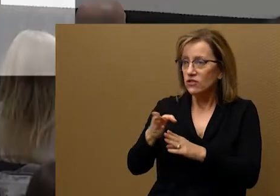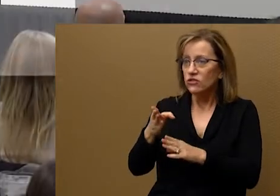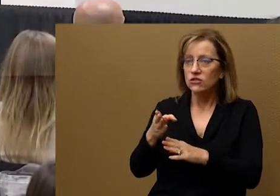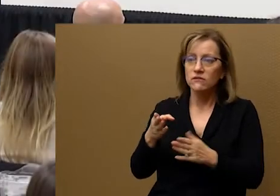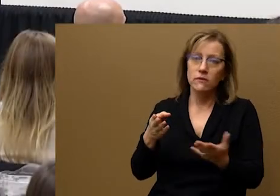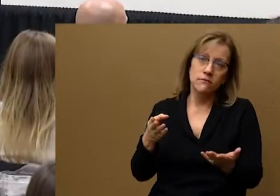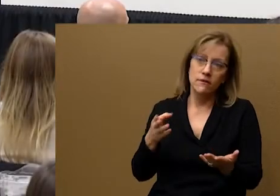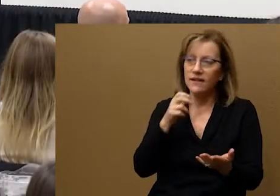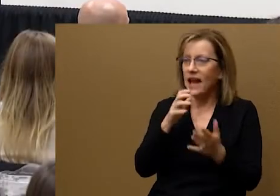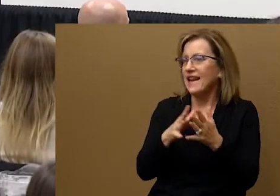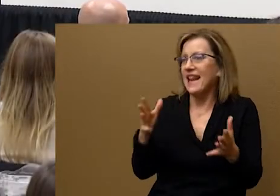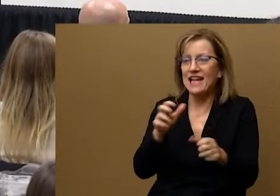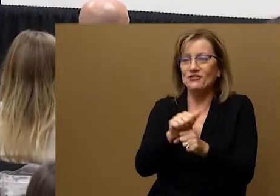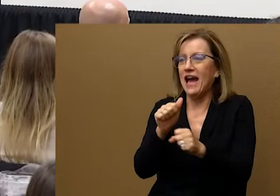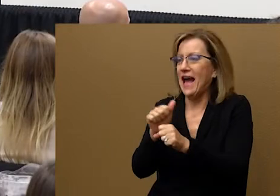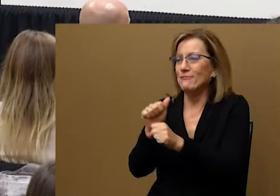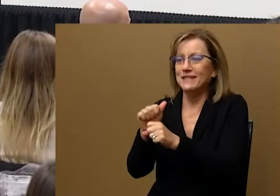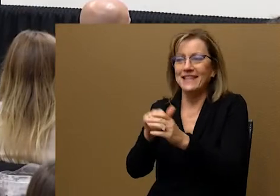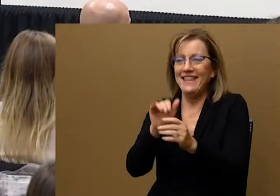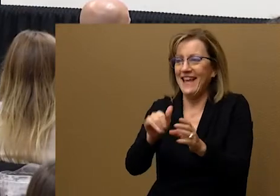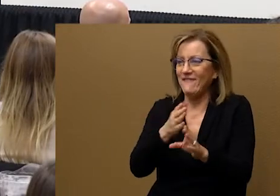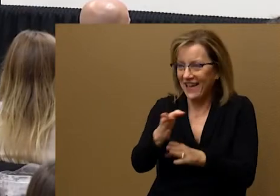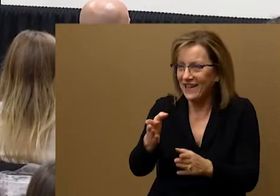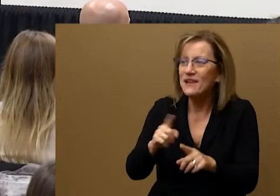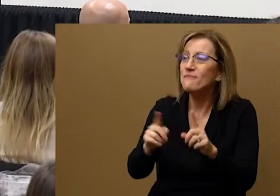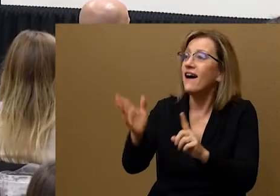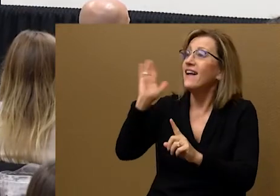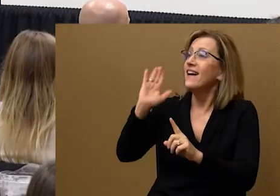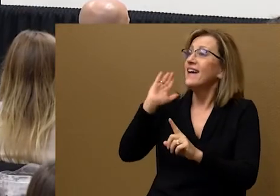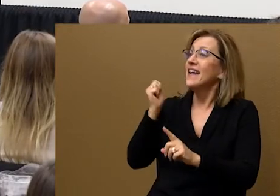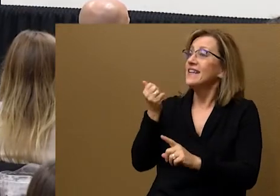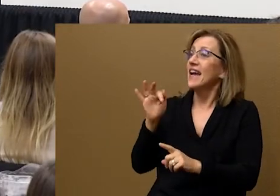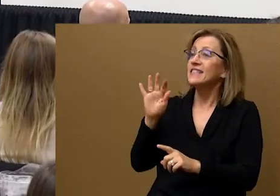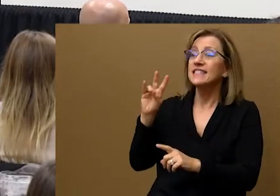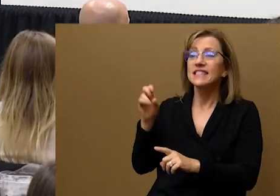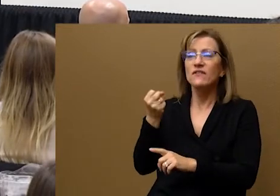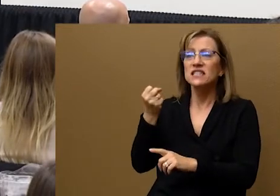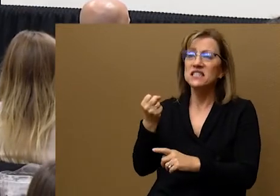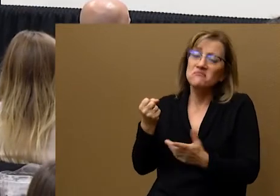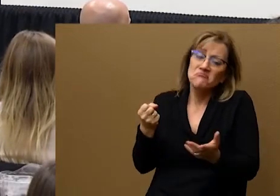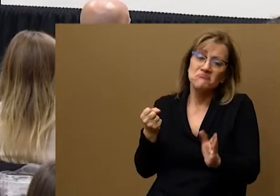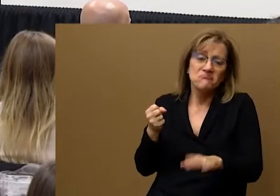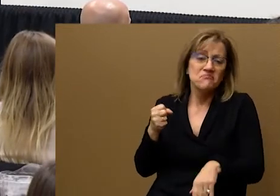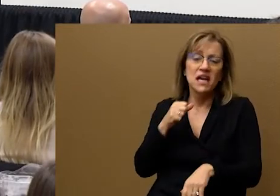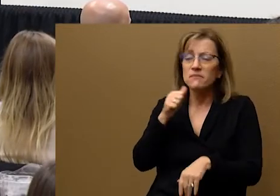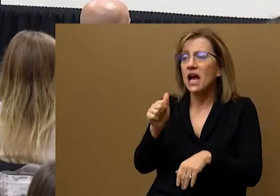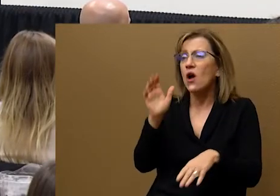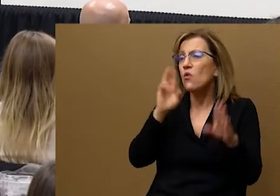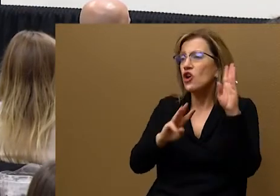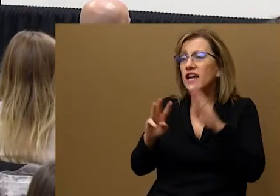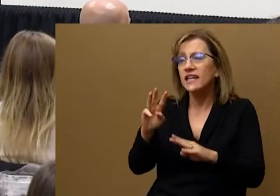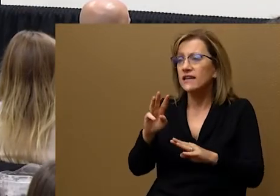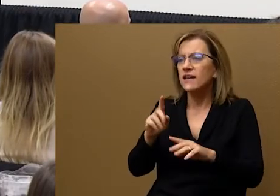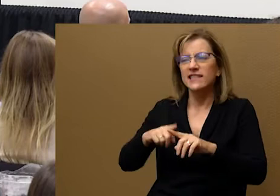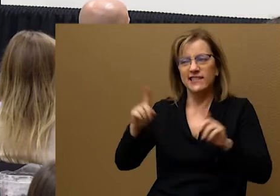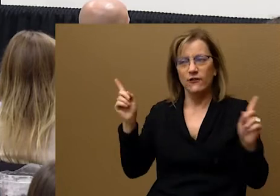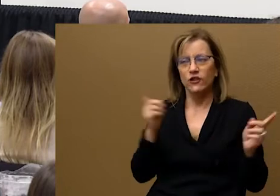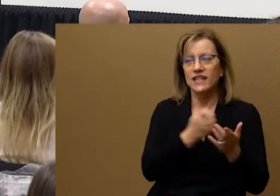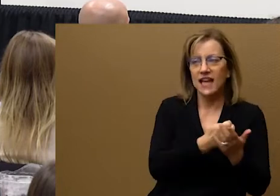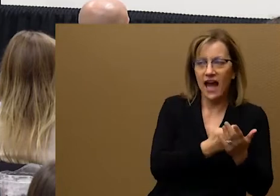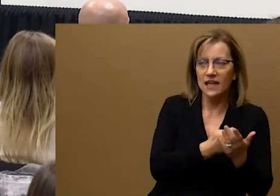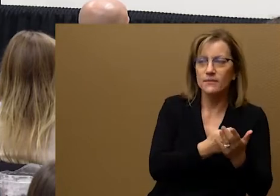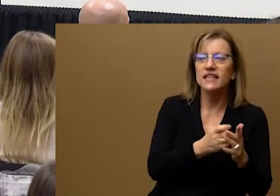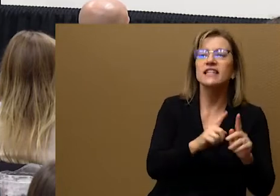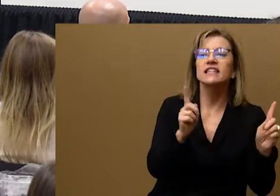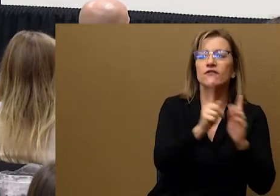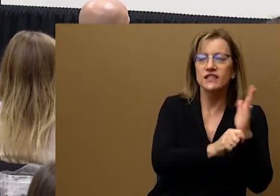major. Not a lot of jobs, but at the time, this is in the 1970s, I wasn't really worried about that. Different economy, different